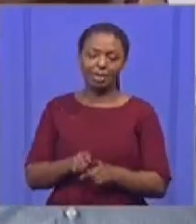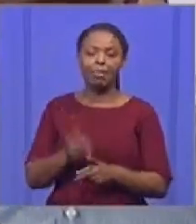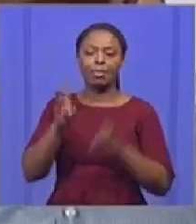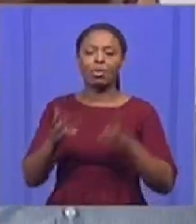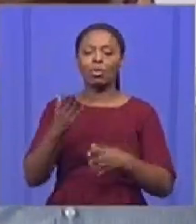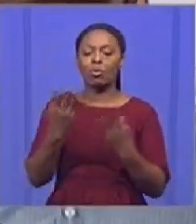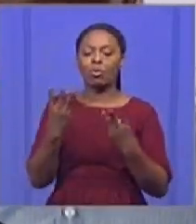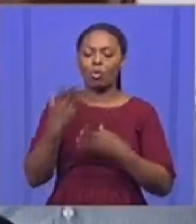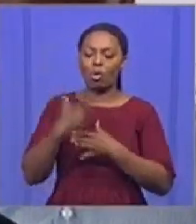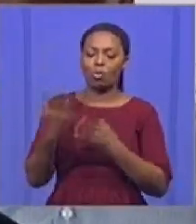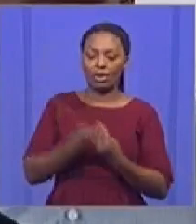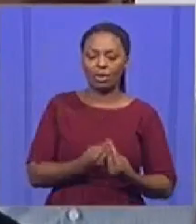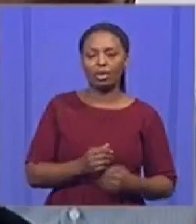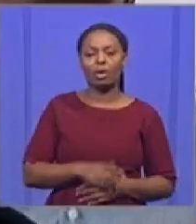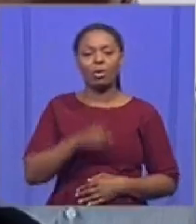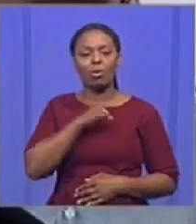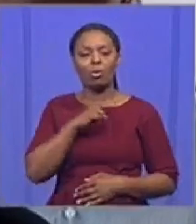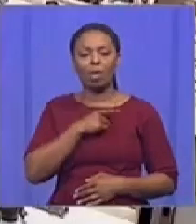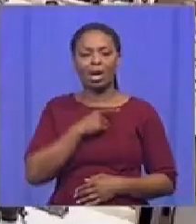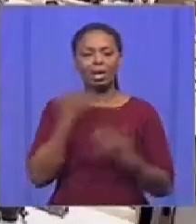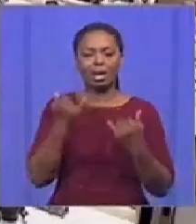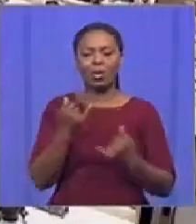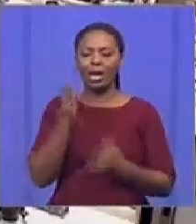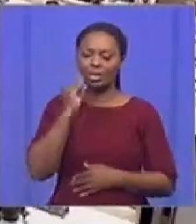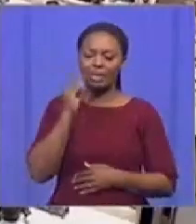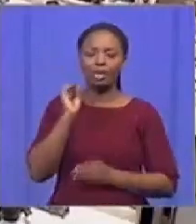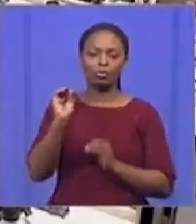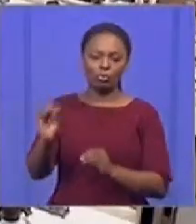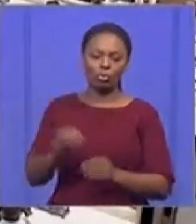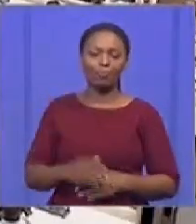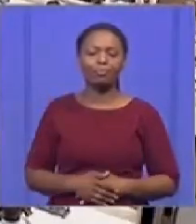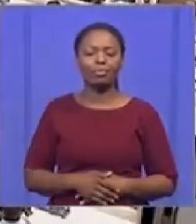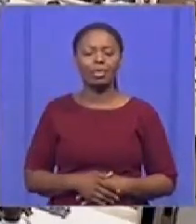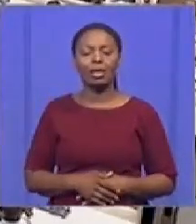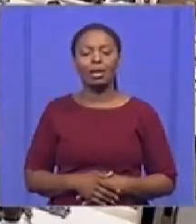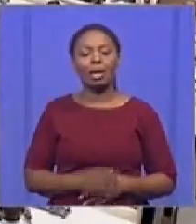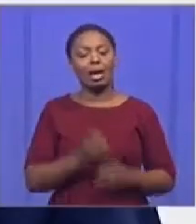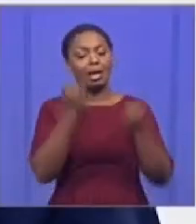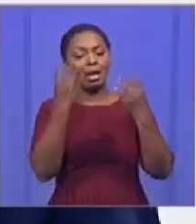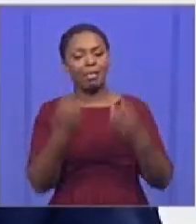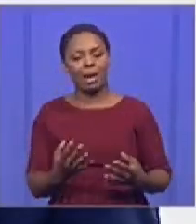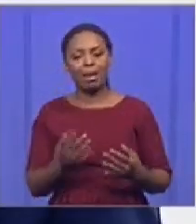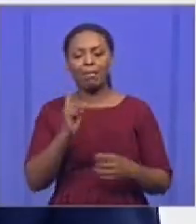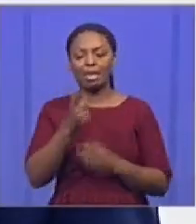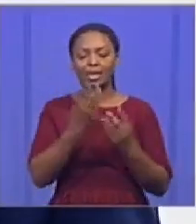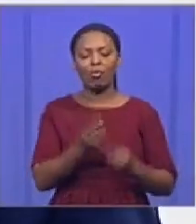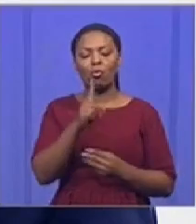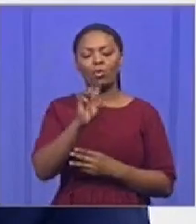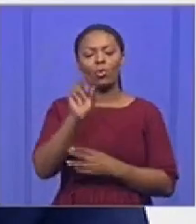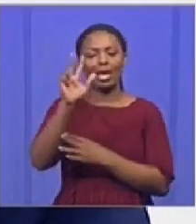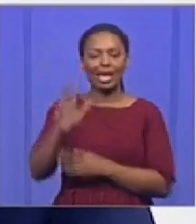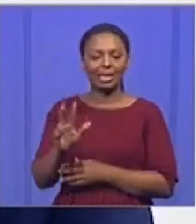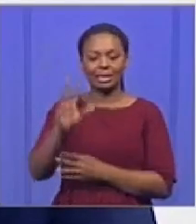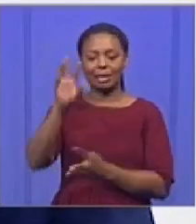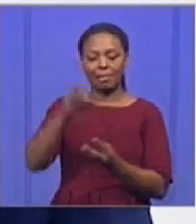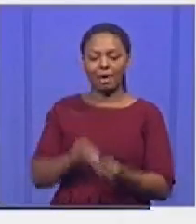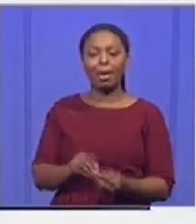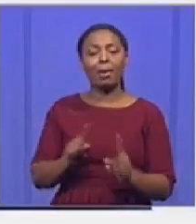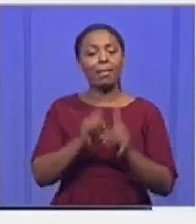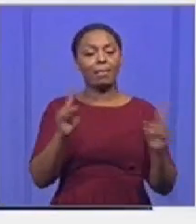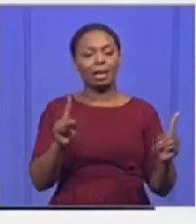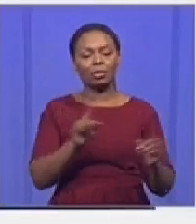used to work with, because they have amassed a bit of some experience as well. If you look at the numbers, we should have had 108. We